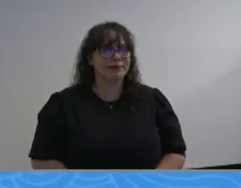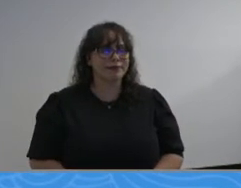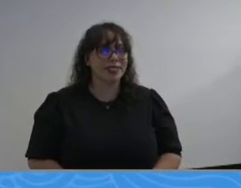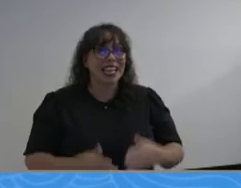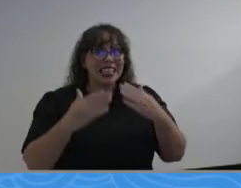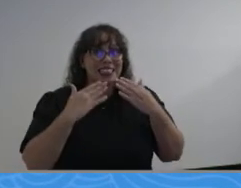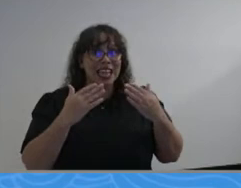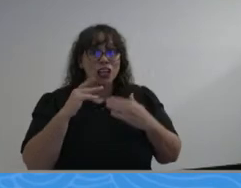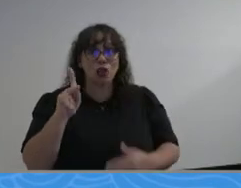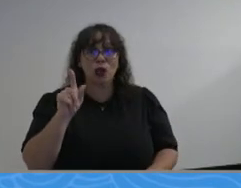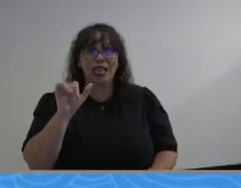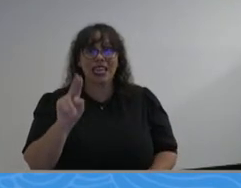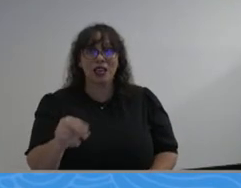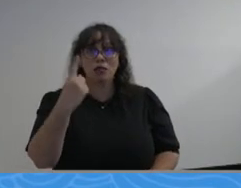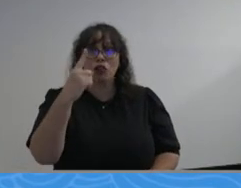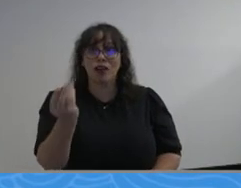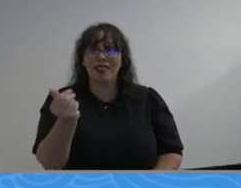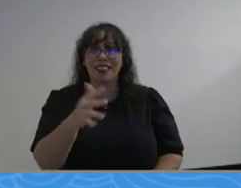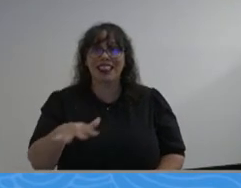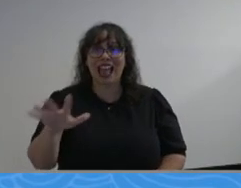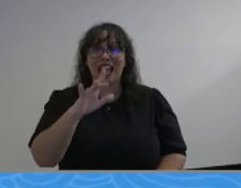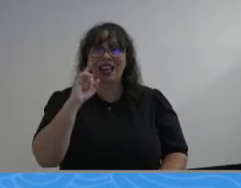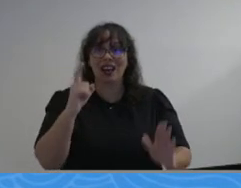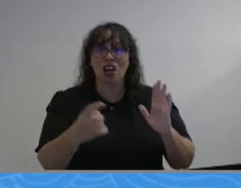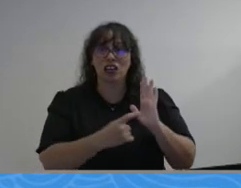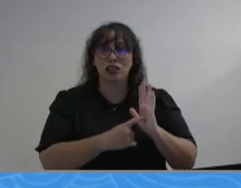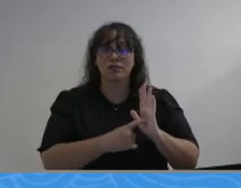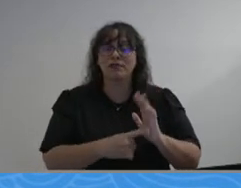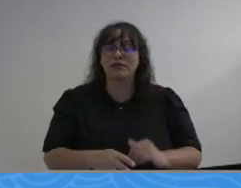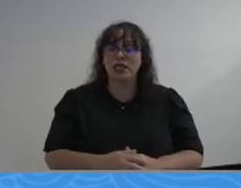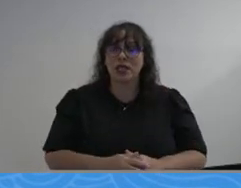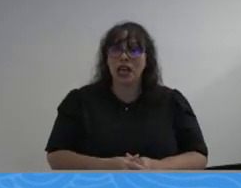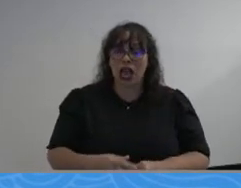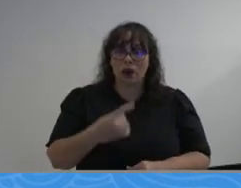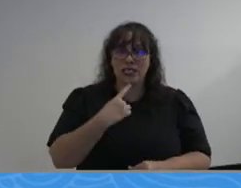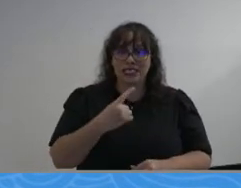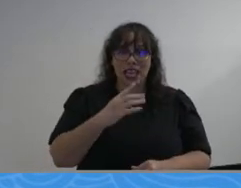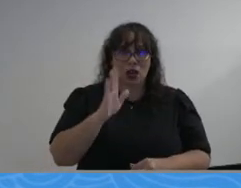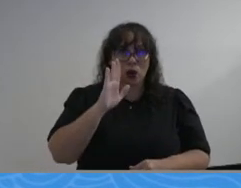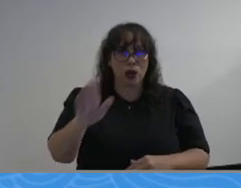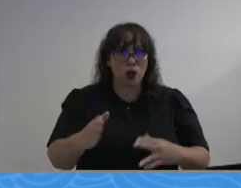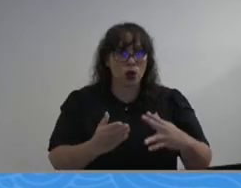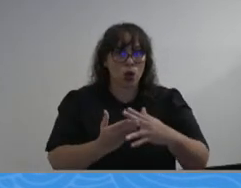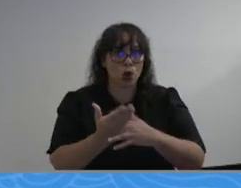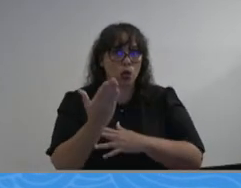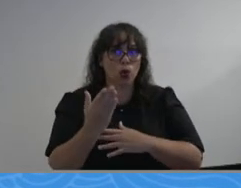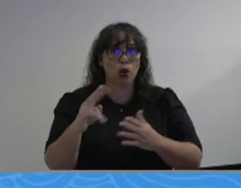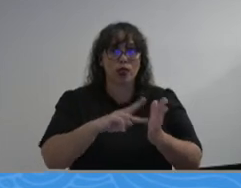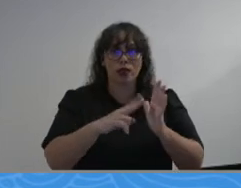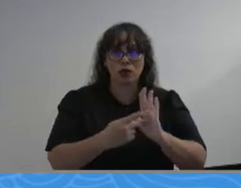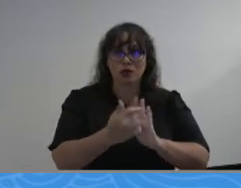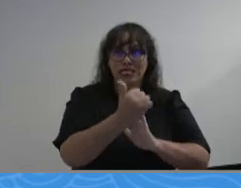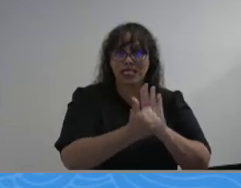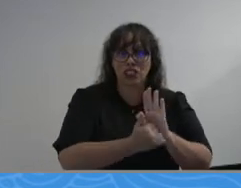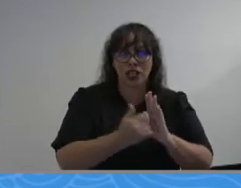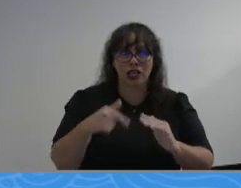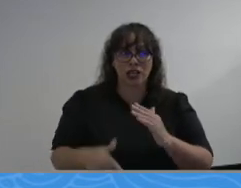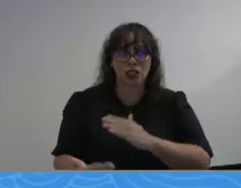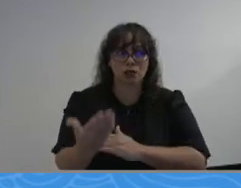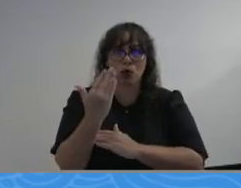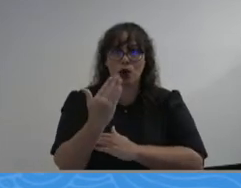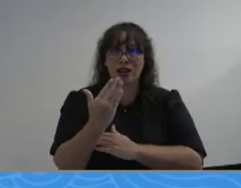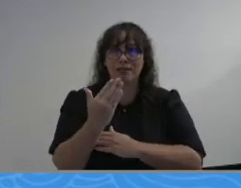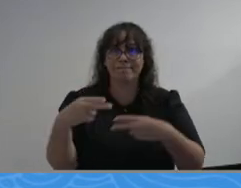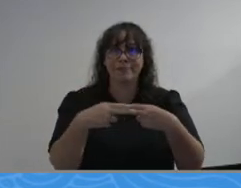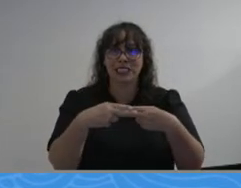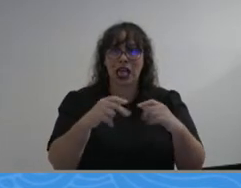Thank you, Kim, for that land acknowledgement. So as I said, we're gonna go through our purpose and agenda this morning. So if I can have those